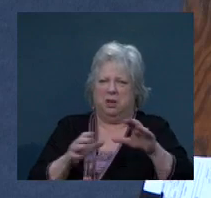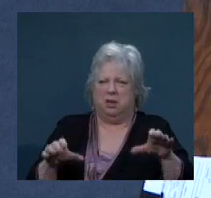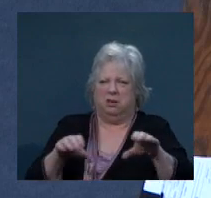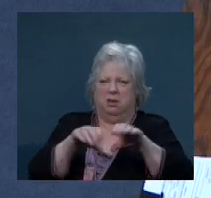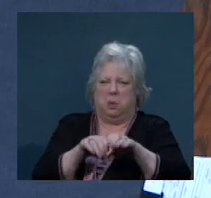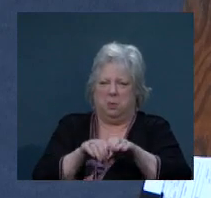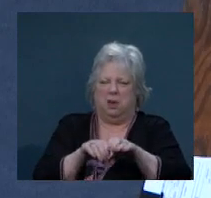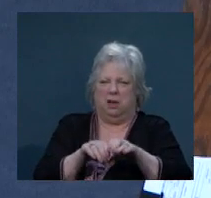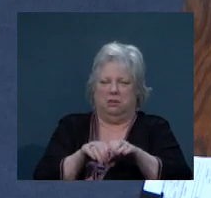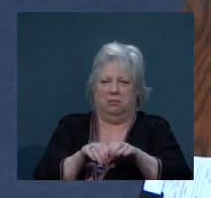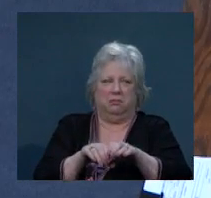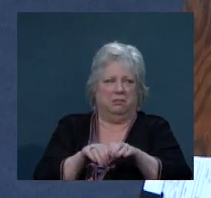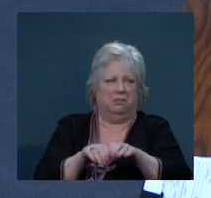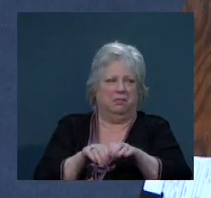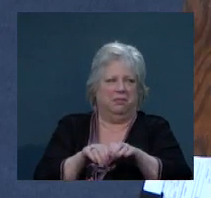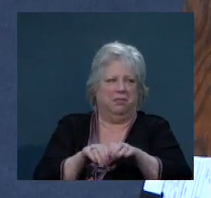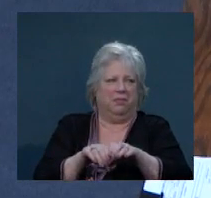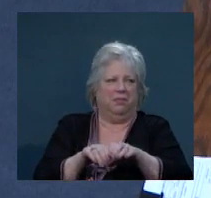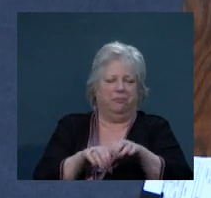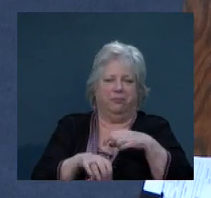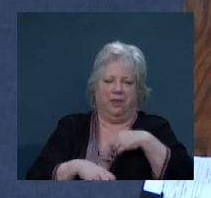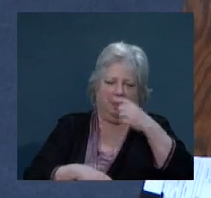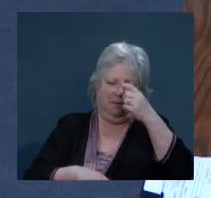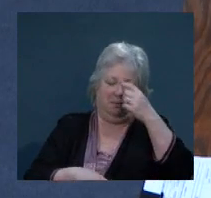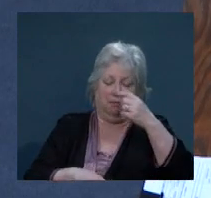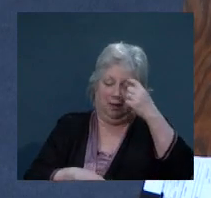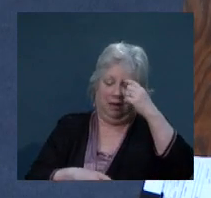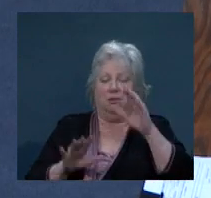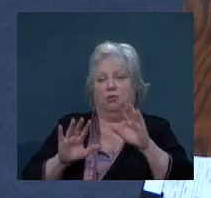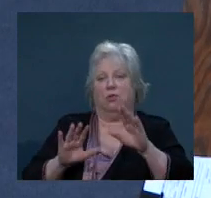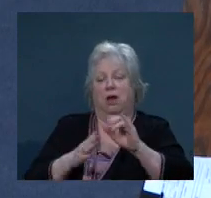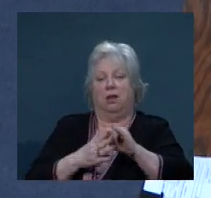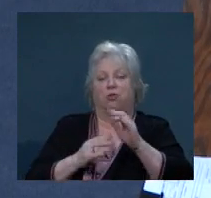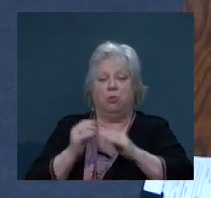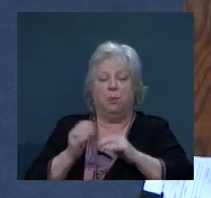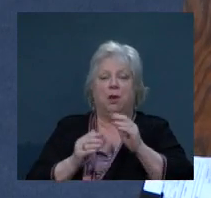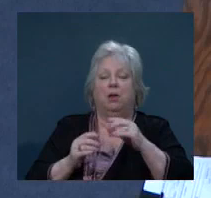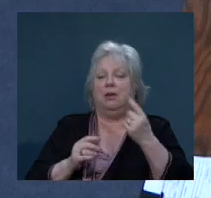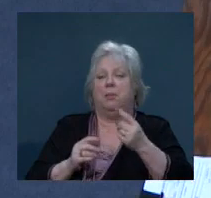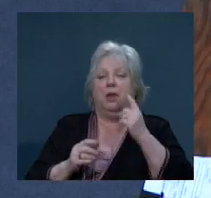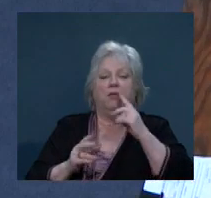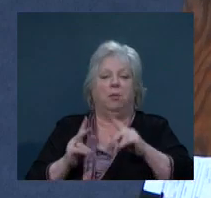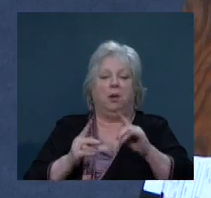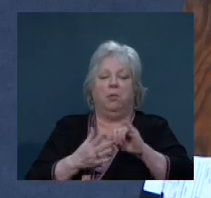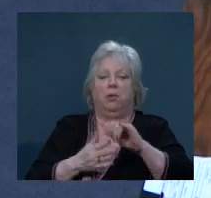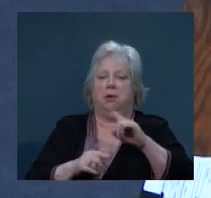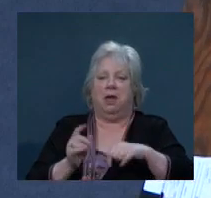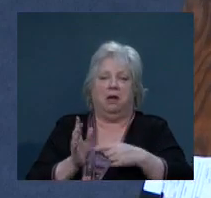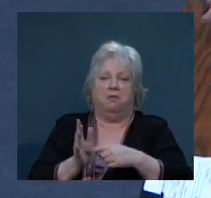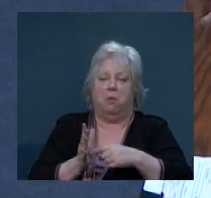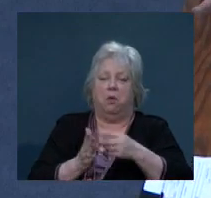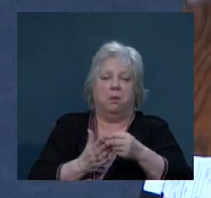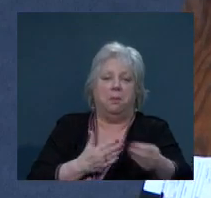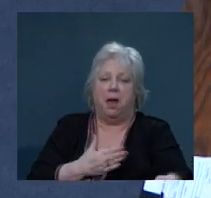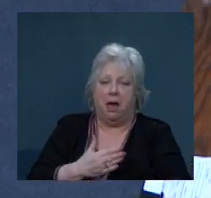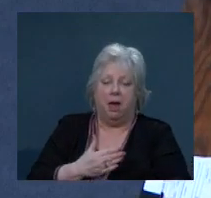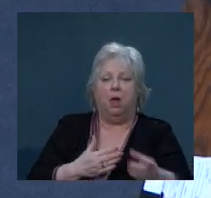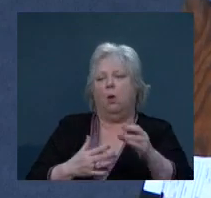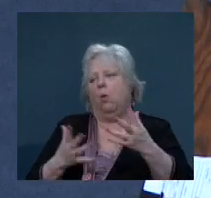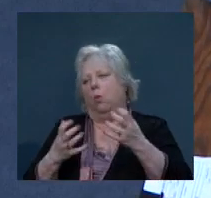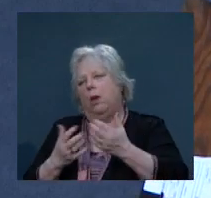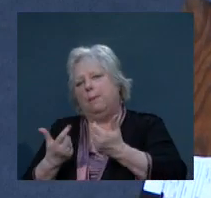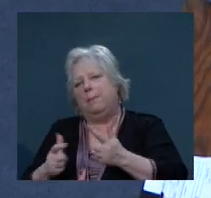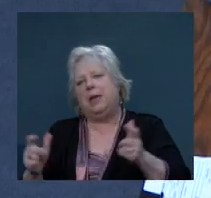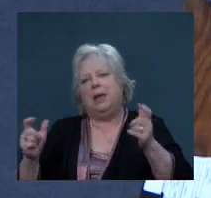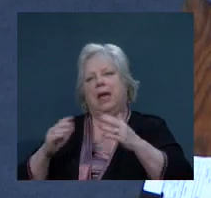things? I think it's great that you build something for people that can't afford to buy a house or that want a big house